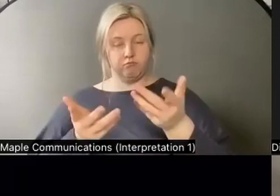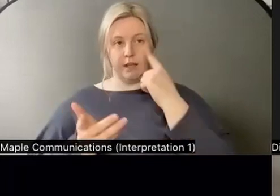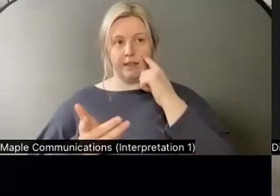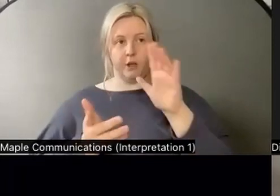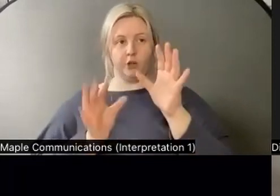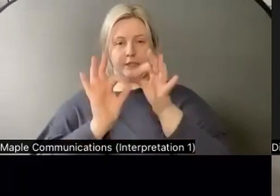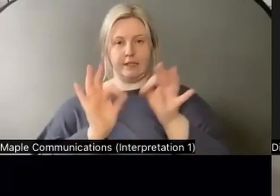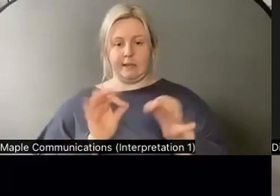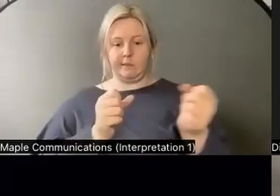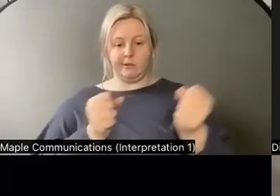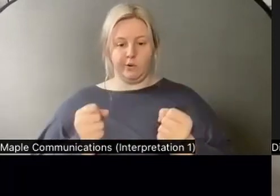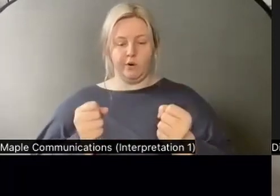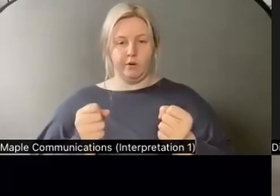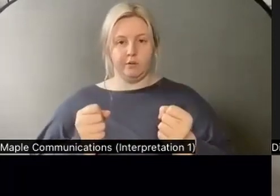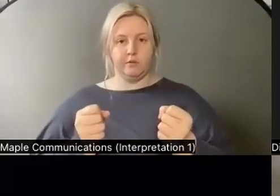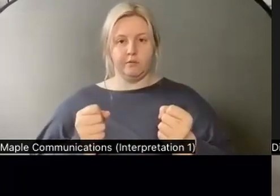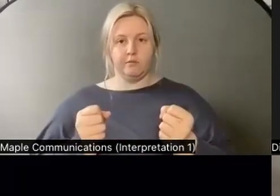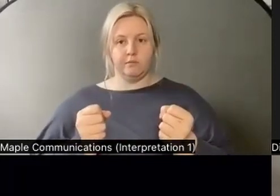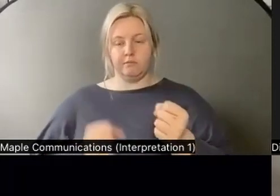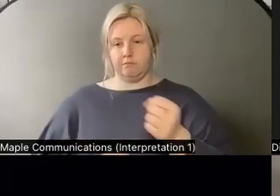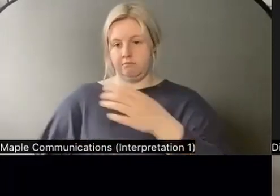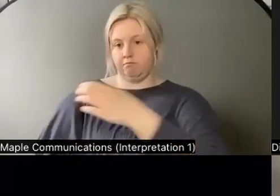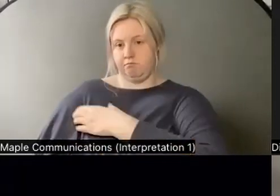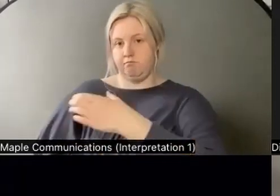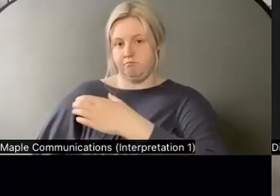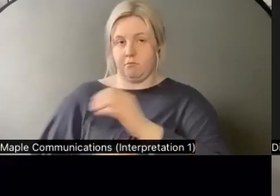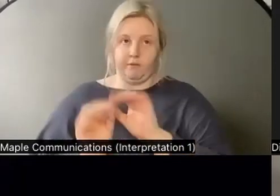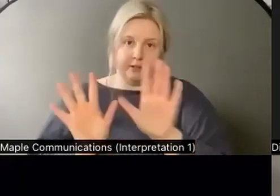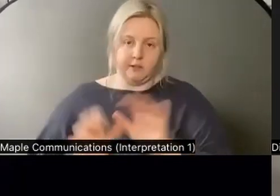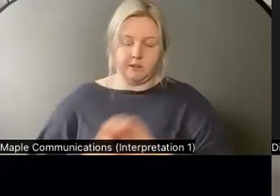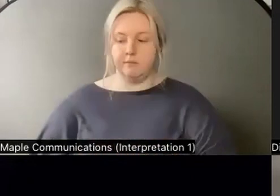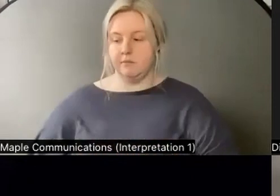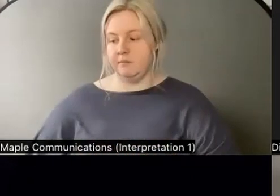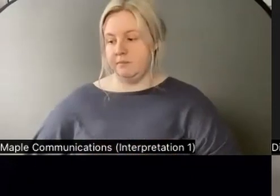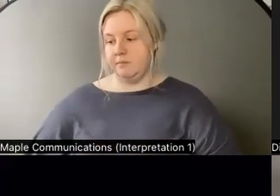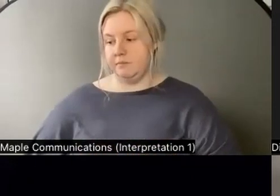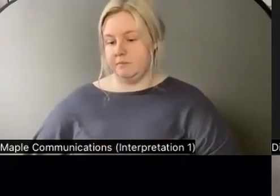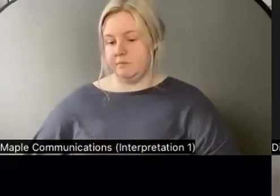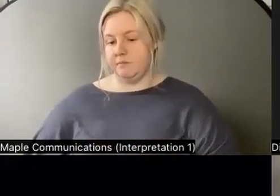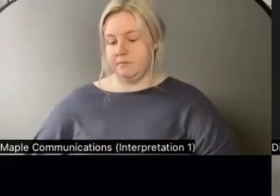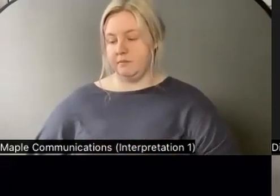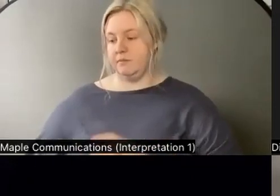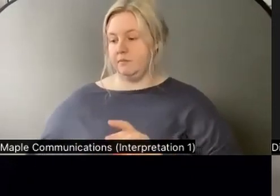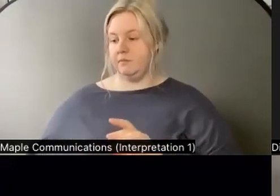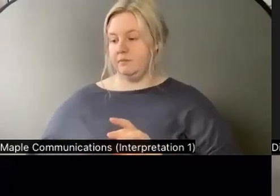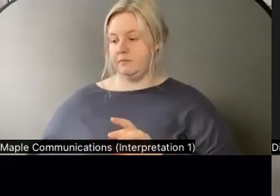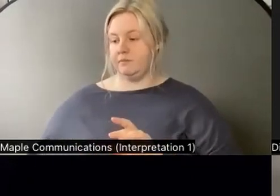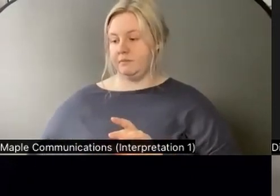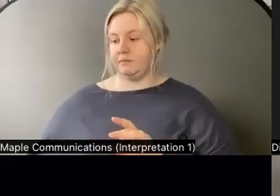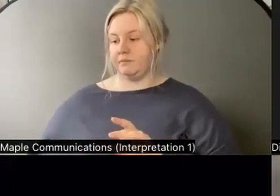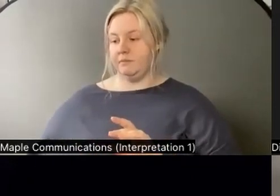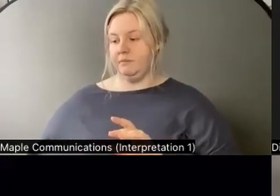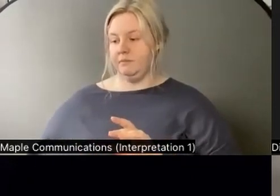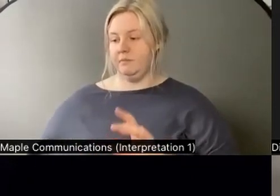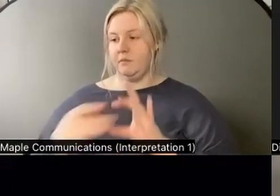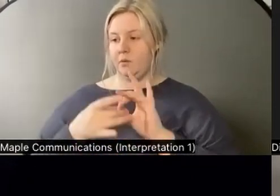statements in her comments, obviously, on the nature of suffering